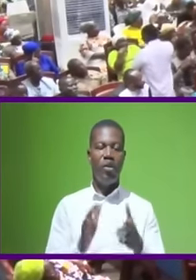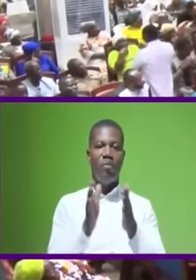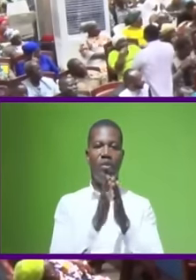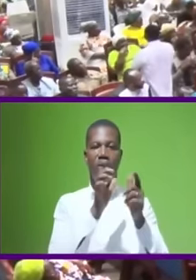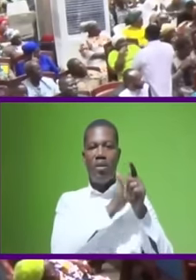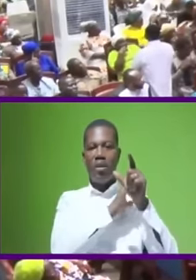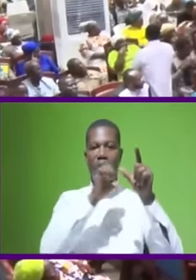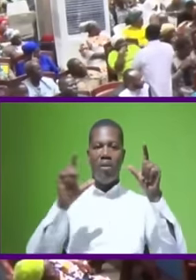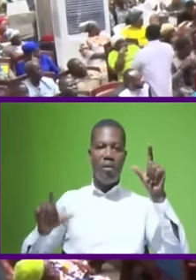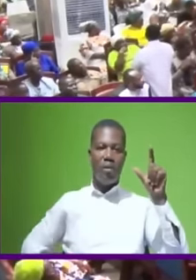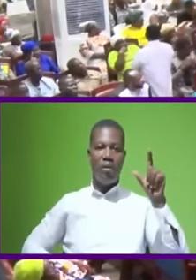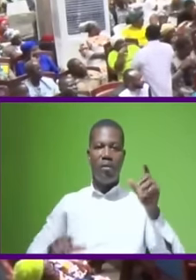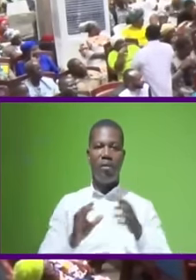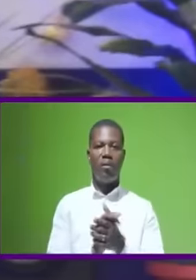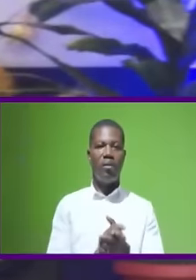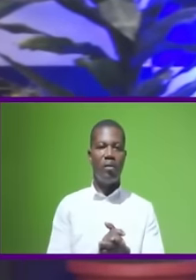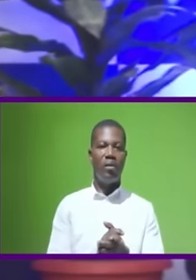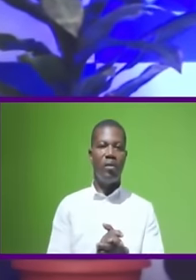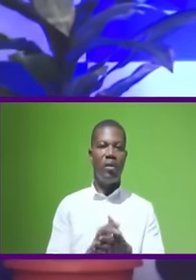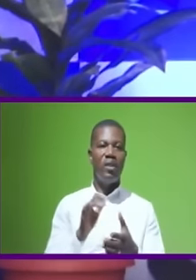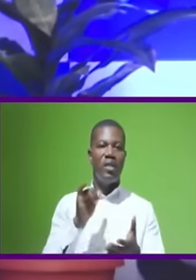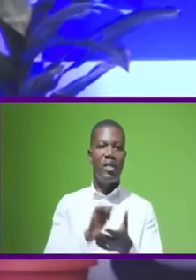Lord. Hallelujah.